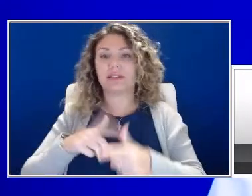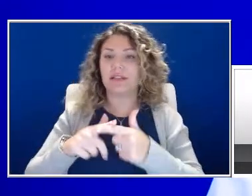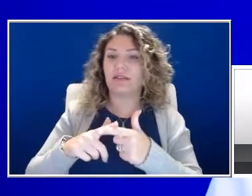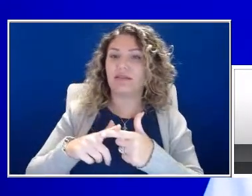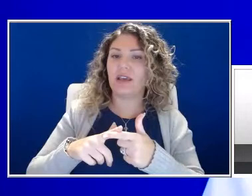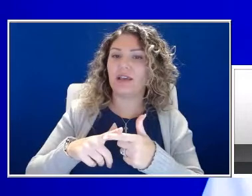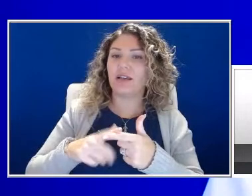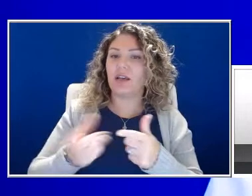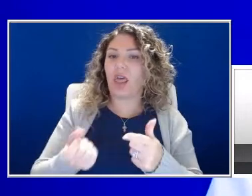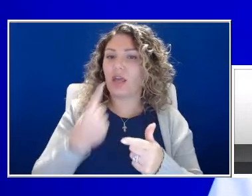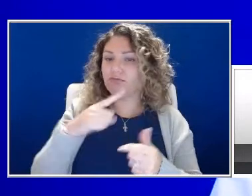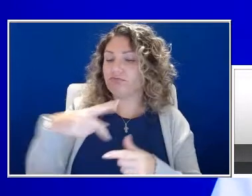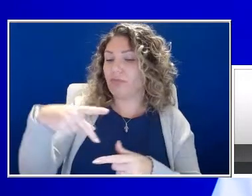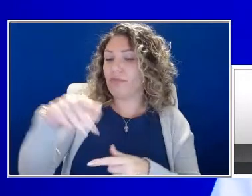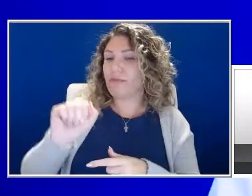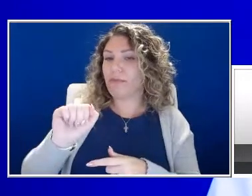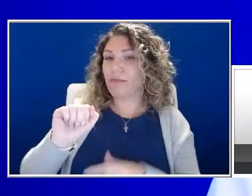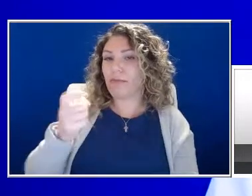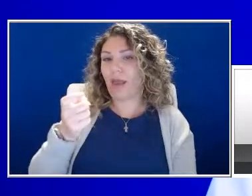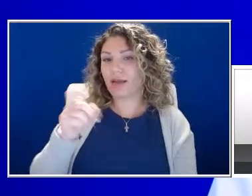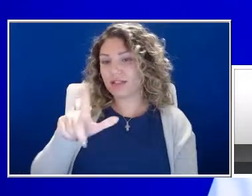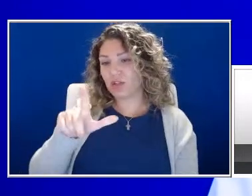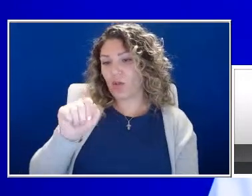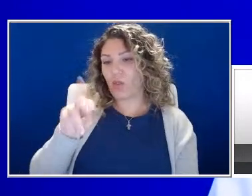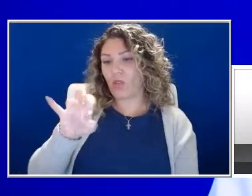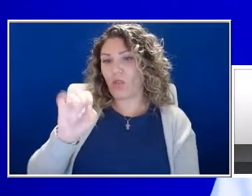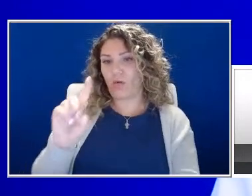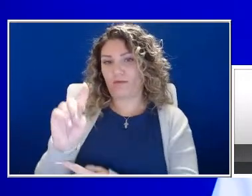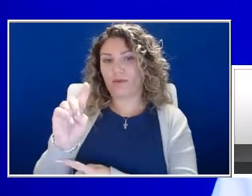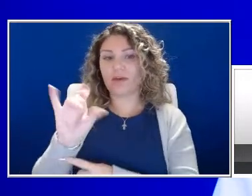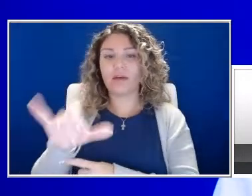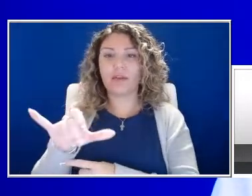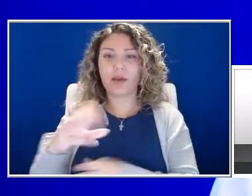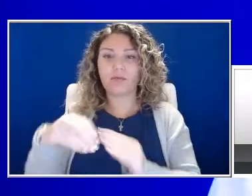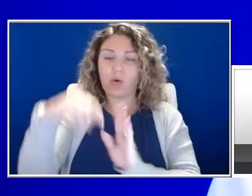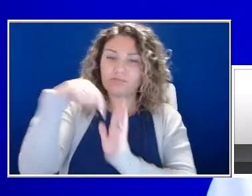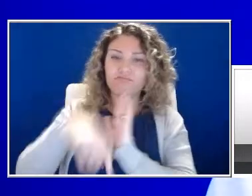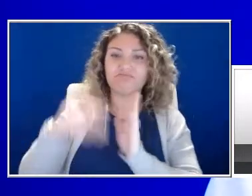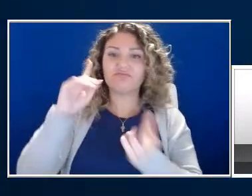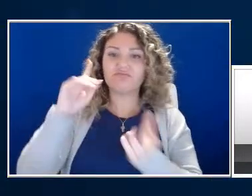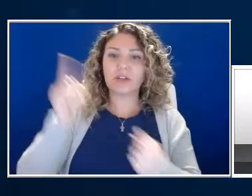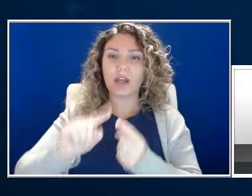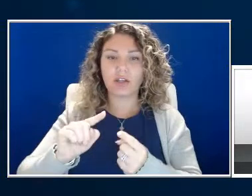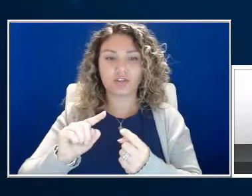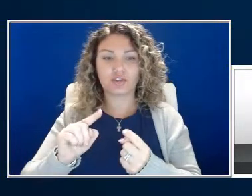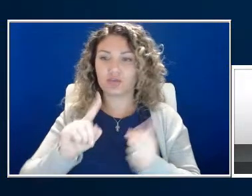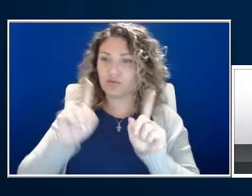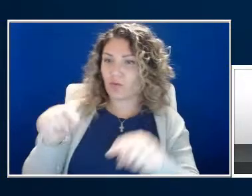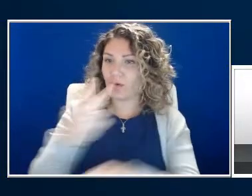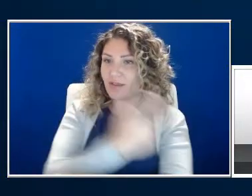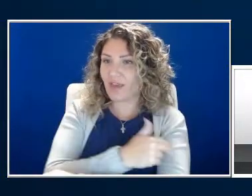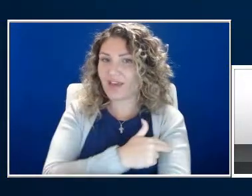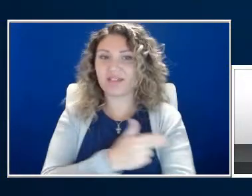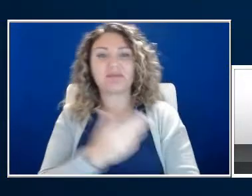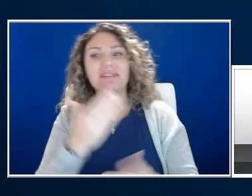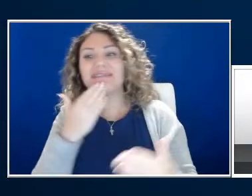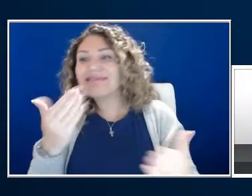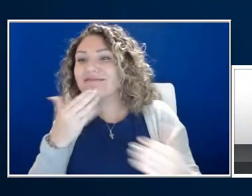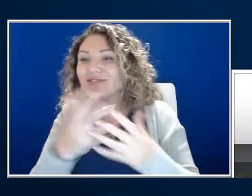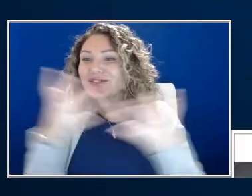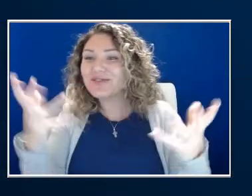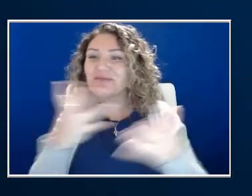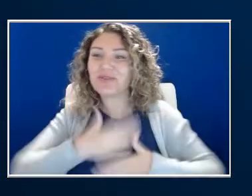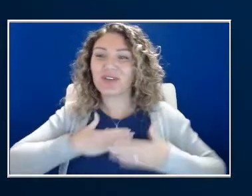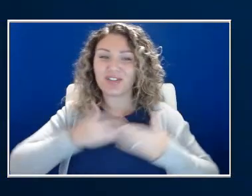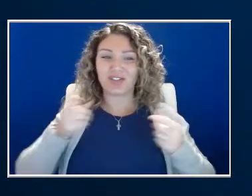to gain that further reduction in your chance of going to the hospital as well. Doc Hawk, thanks so much. Yeah. Appreciate you. Any